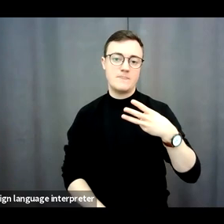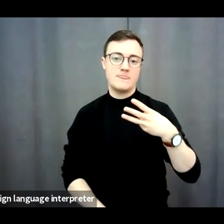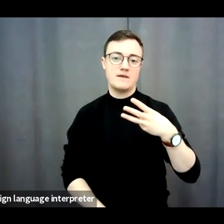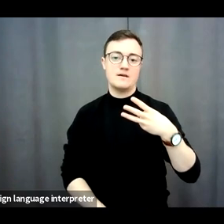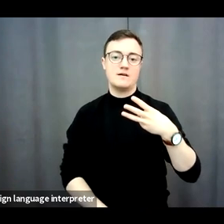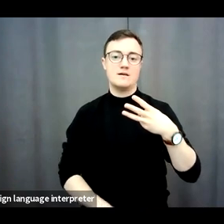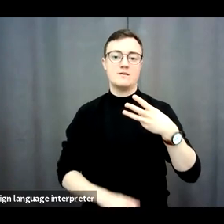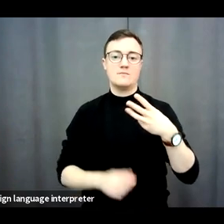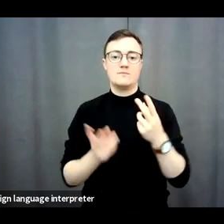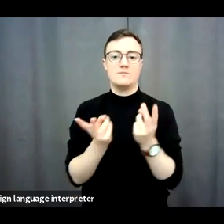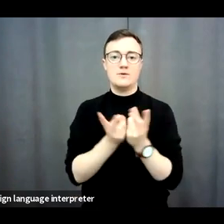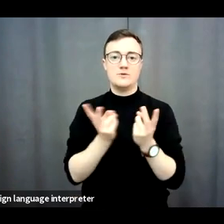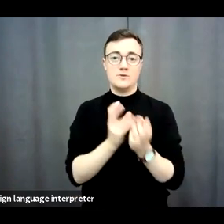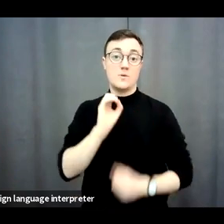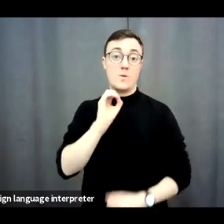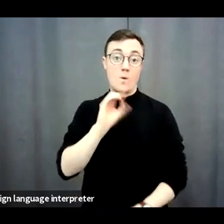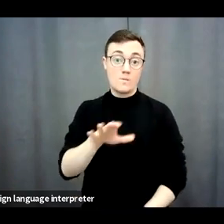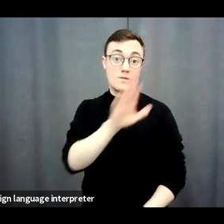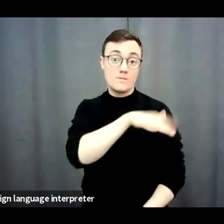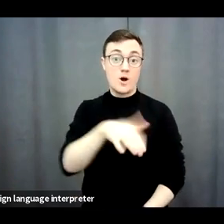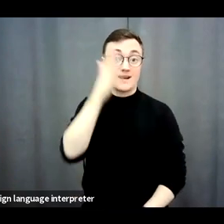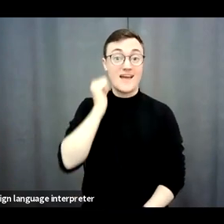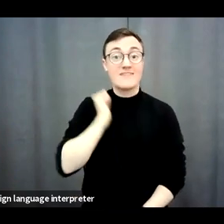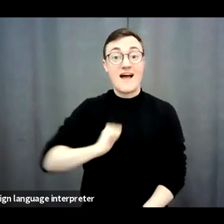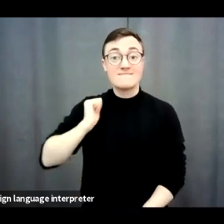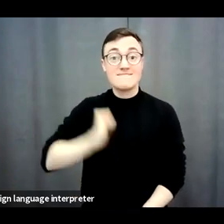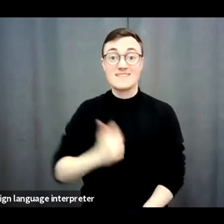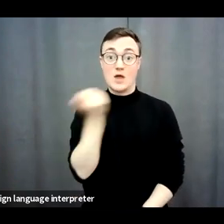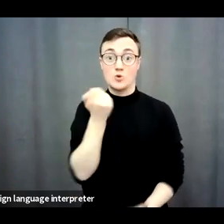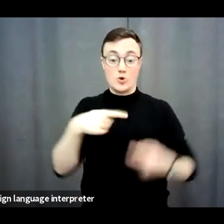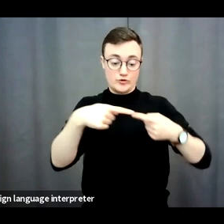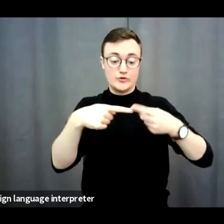some of the children can use one of these languages.